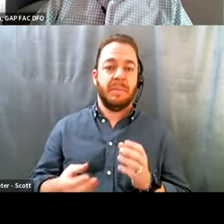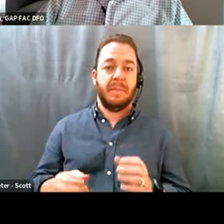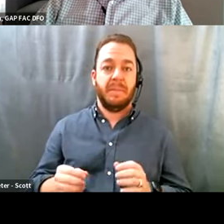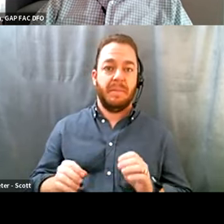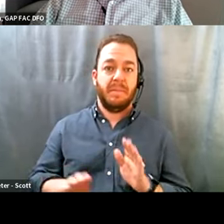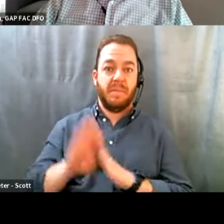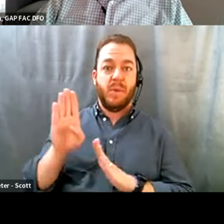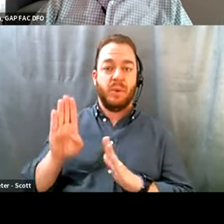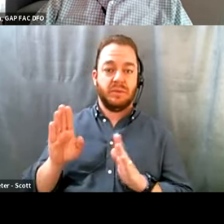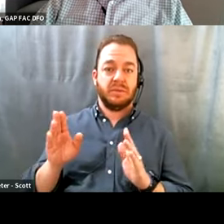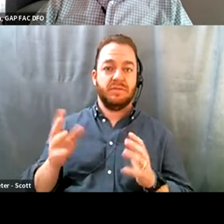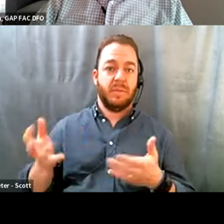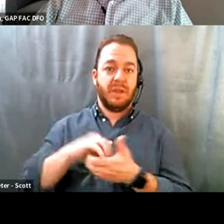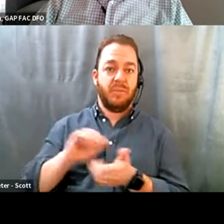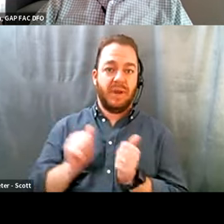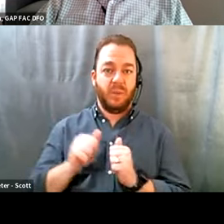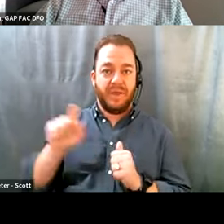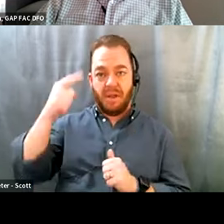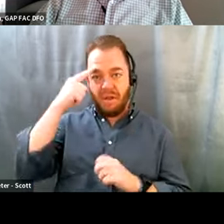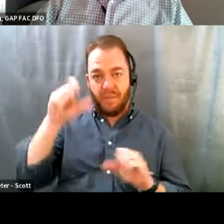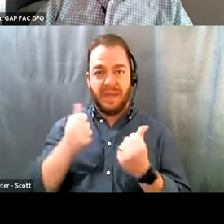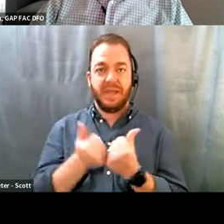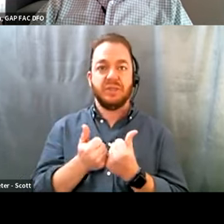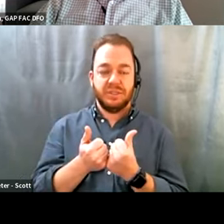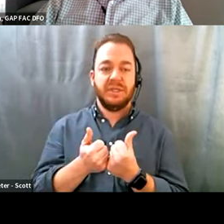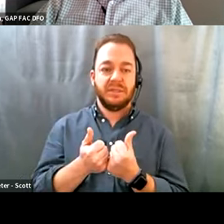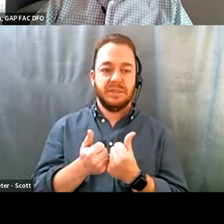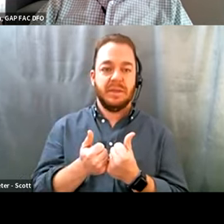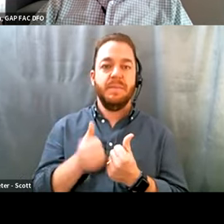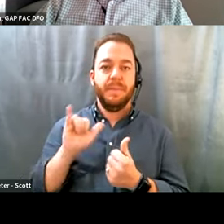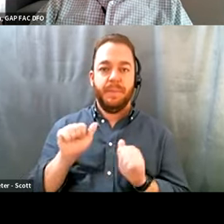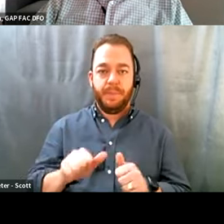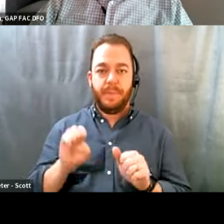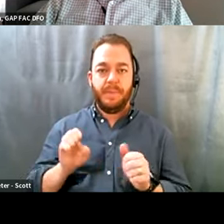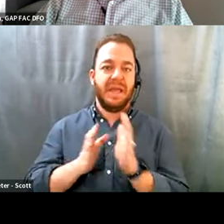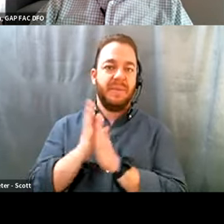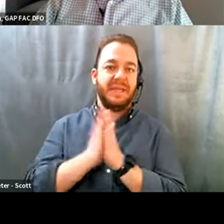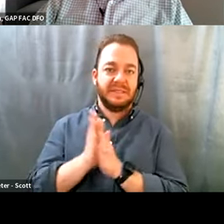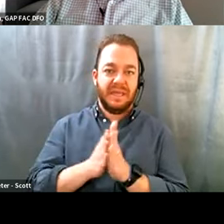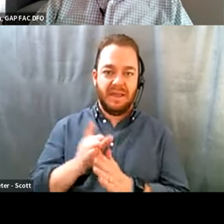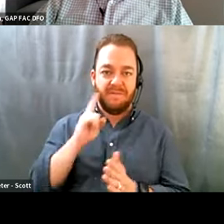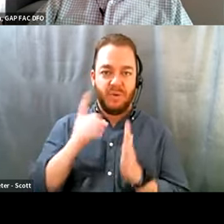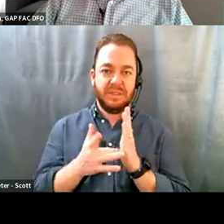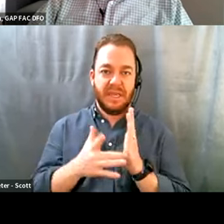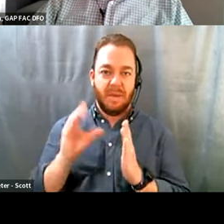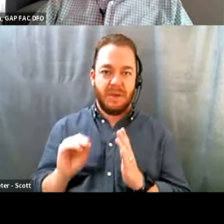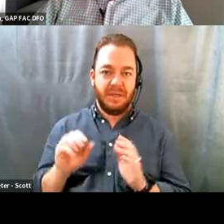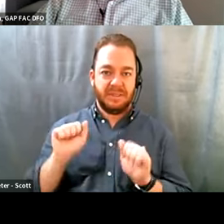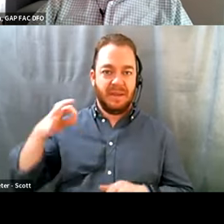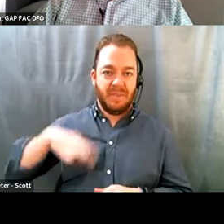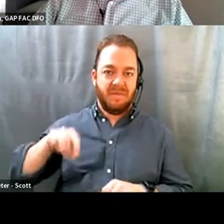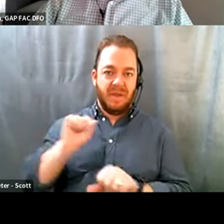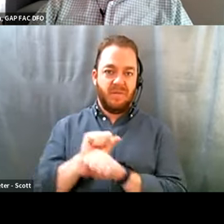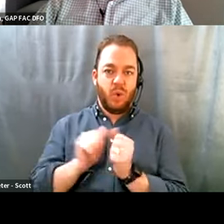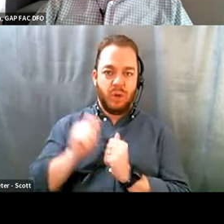or high-profile government agencies. And these could be some of the incentives as well that tech companies could gain from working